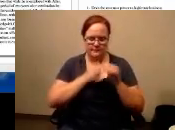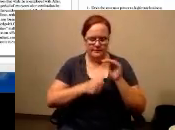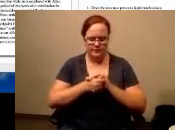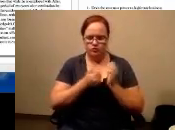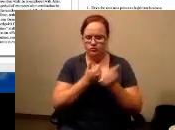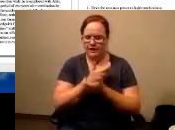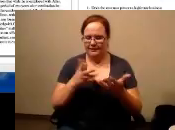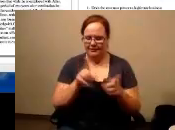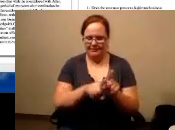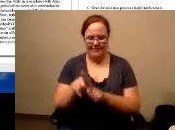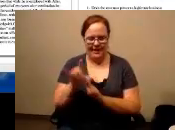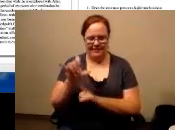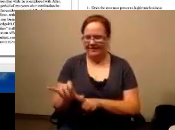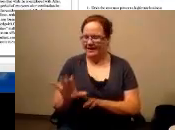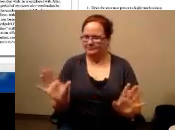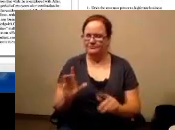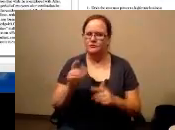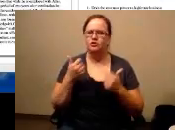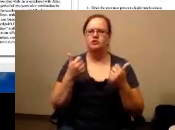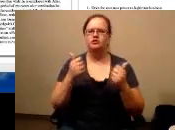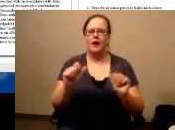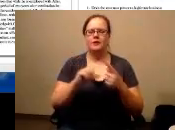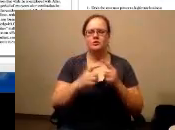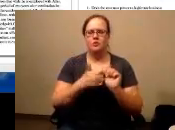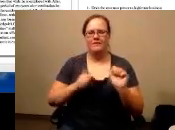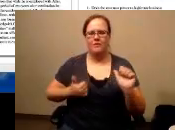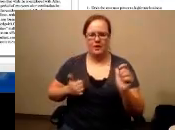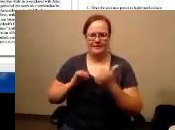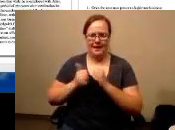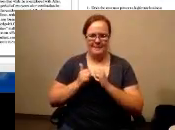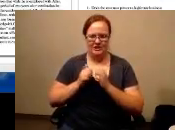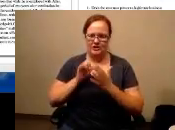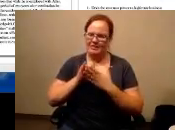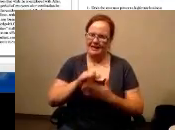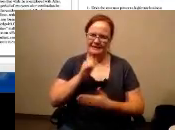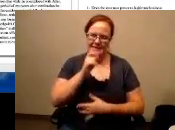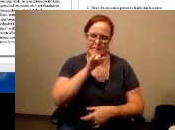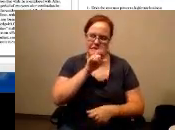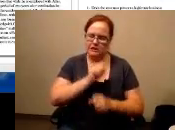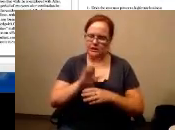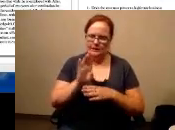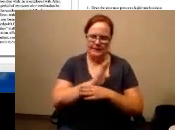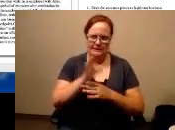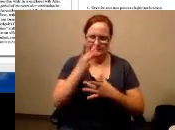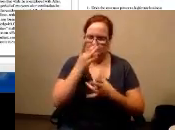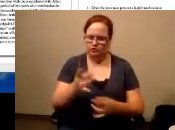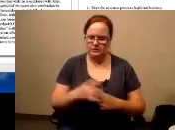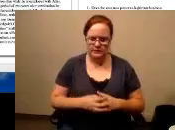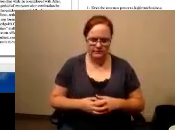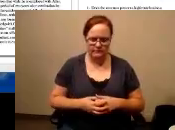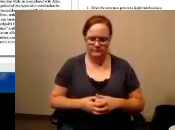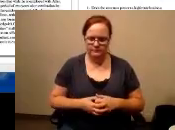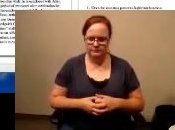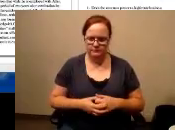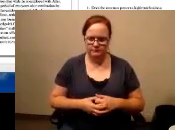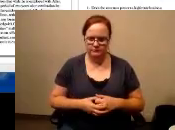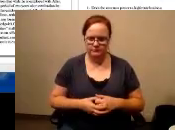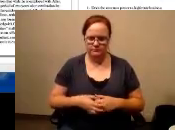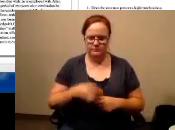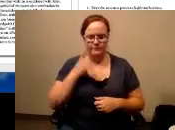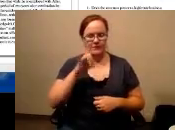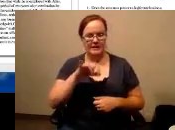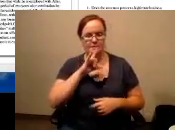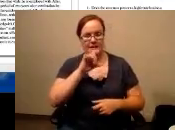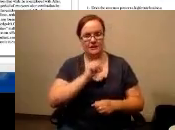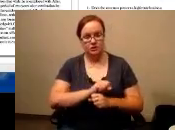kind. They're just trying to avoid competition, and that is not a legitimate business interest. For it to be a legitimate